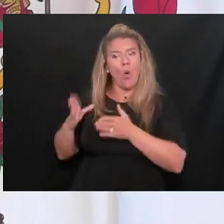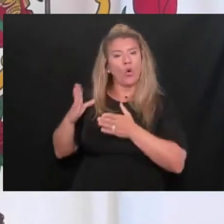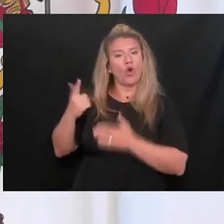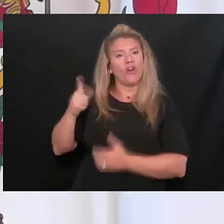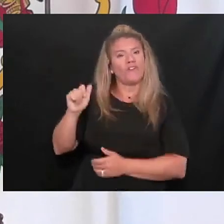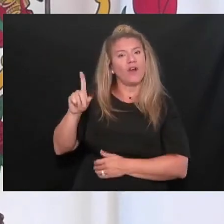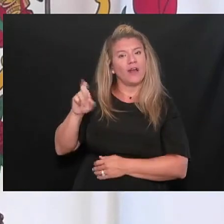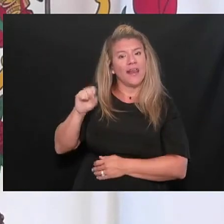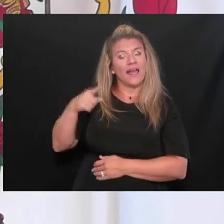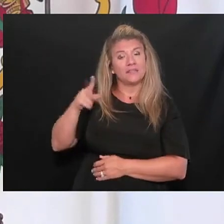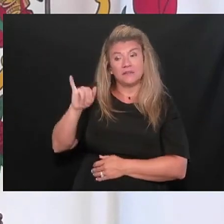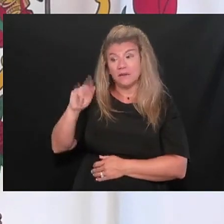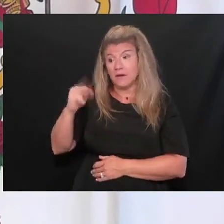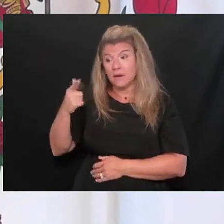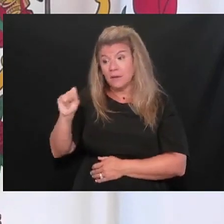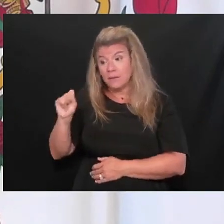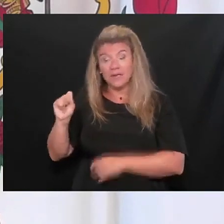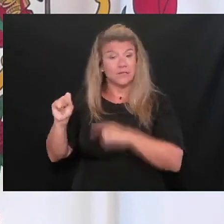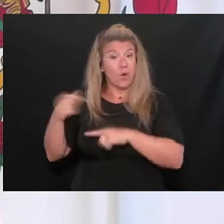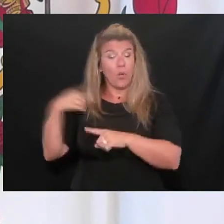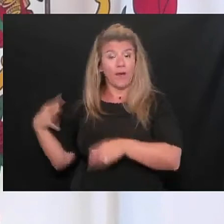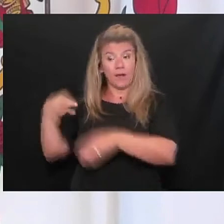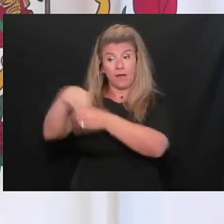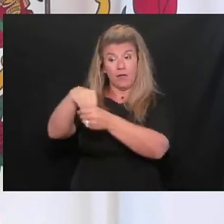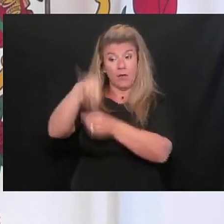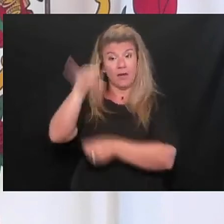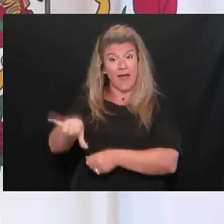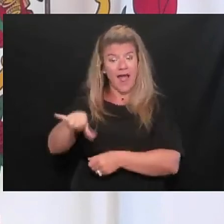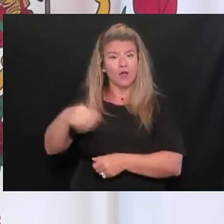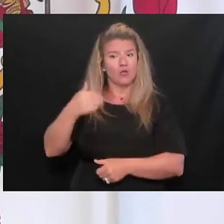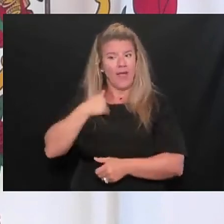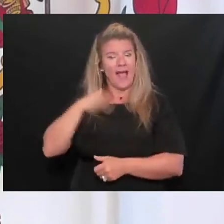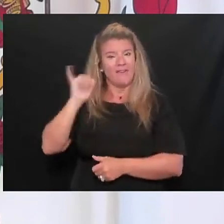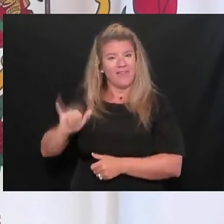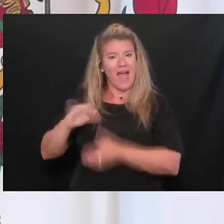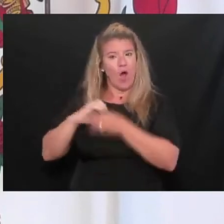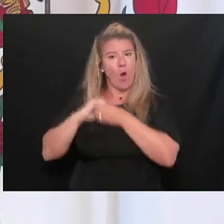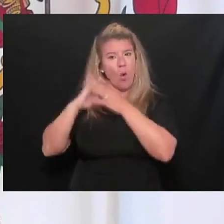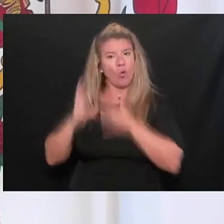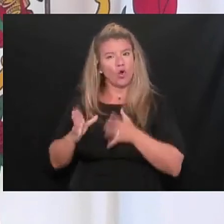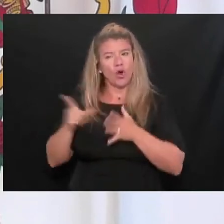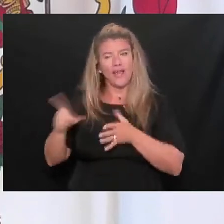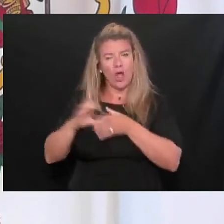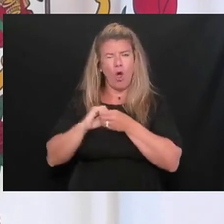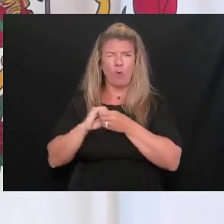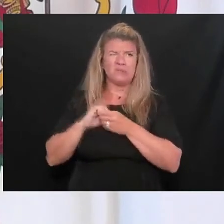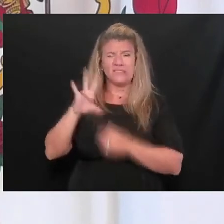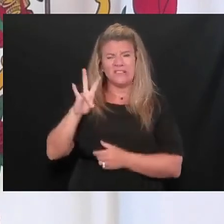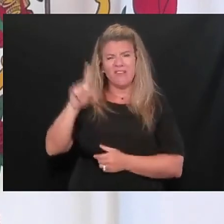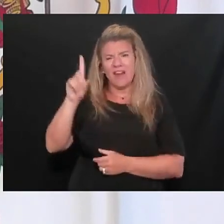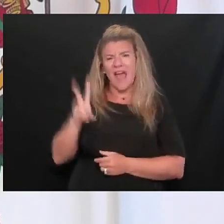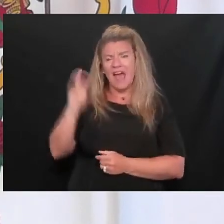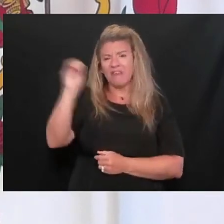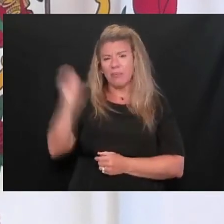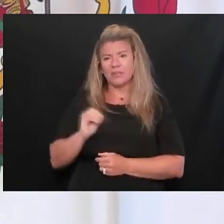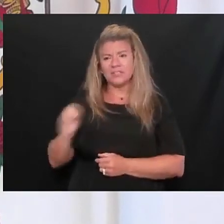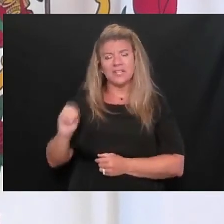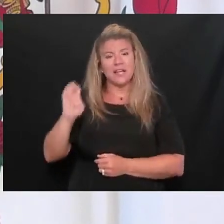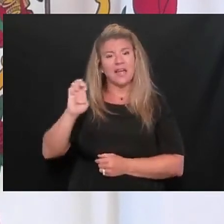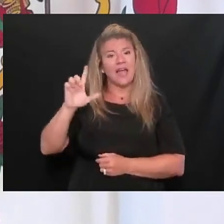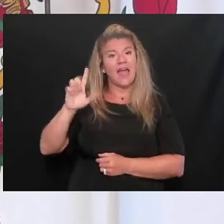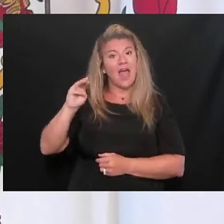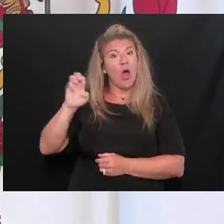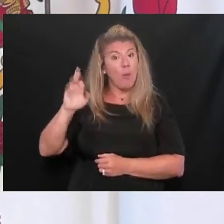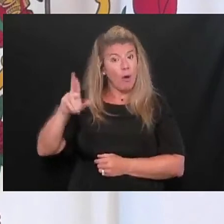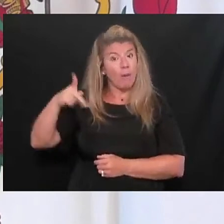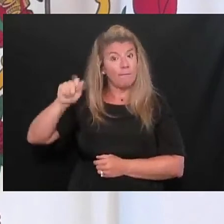Springs. We put Glade Springs in that because we had an outside owner, that owned like 7.5% of it. That was Elmer Capulse. But